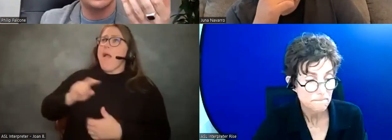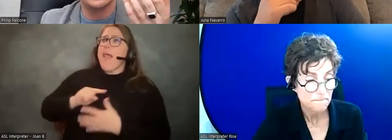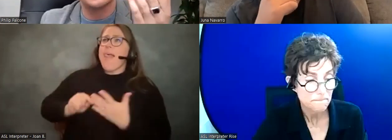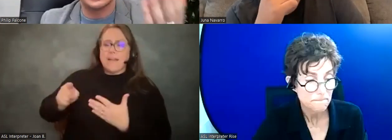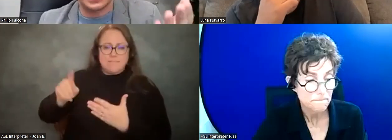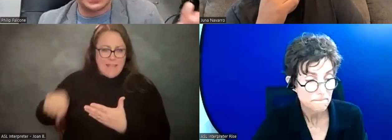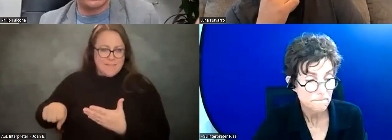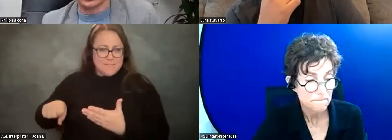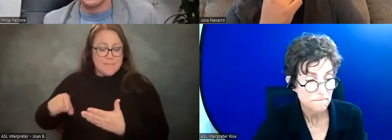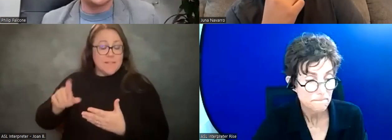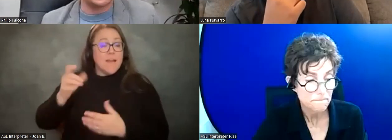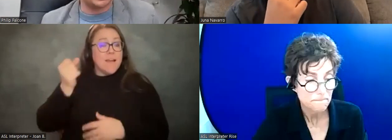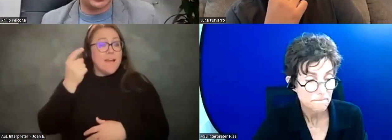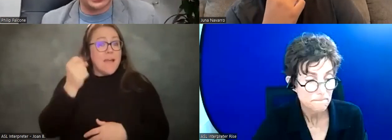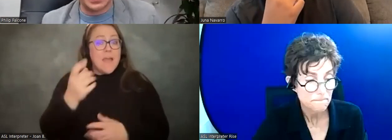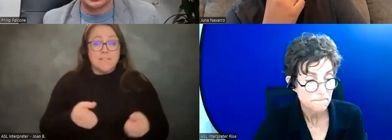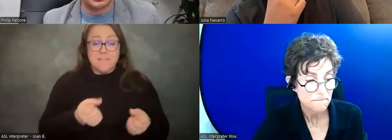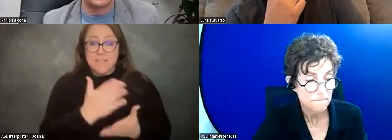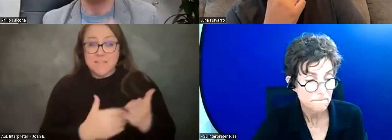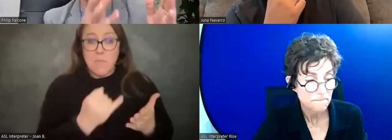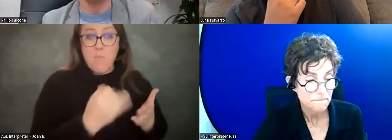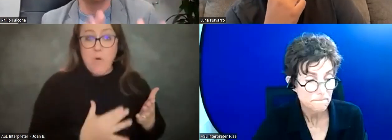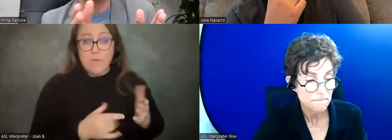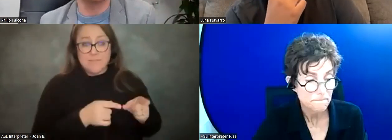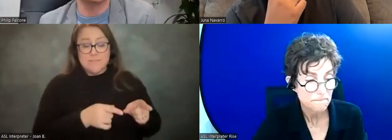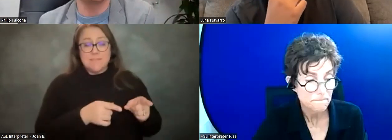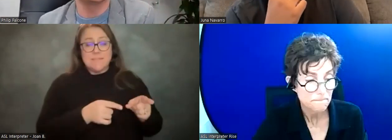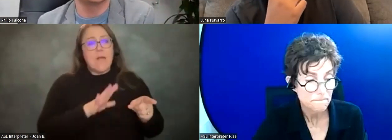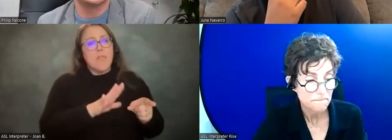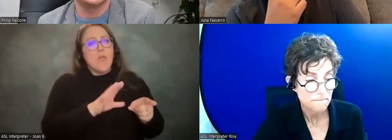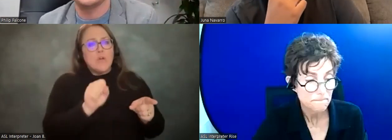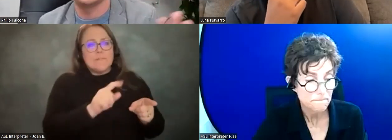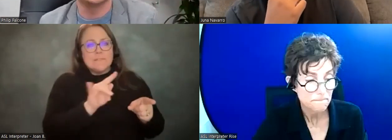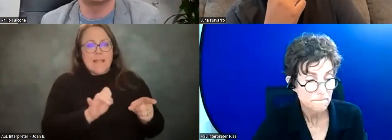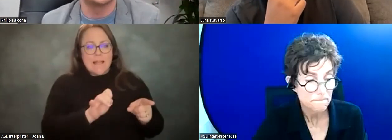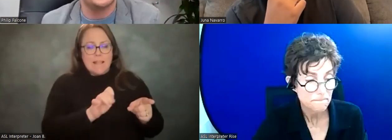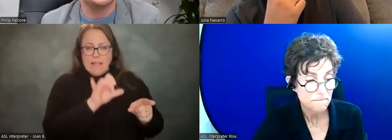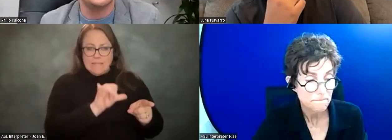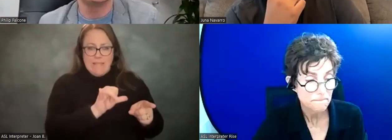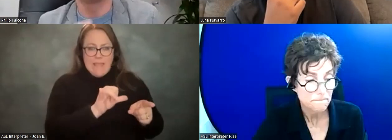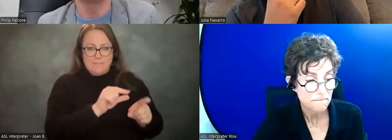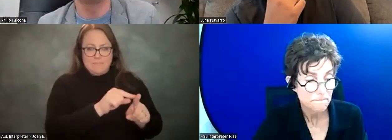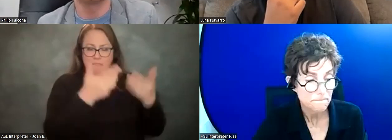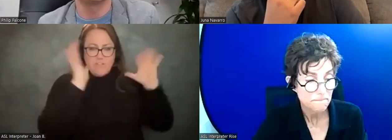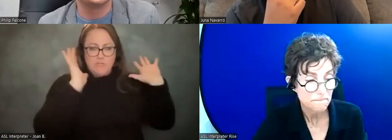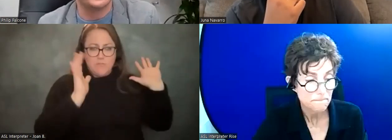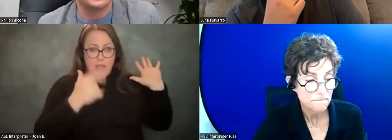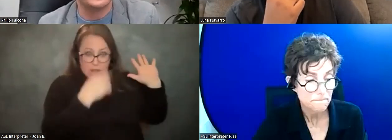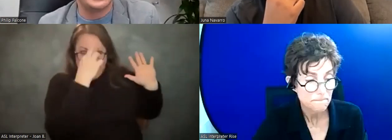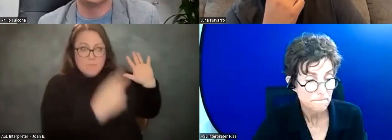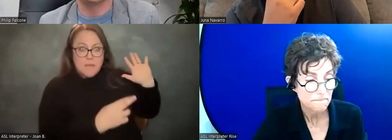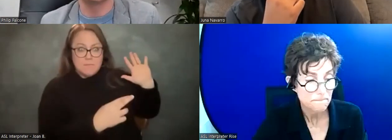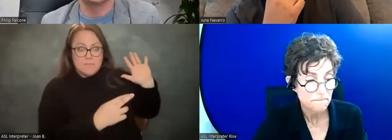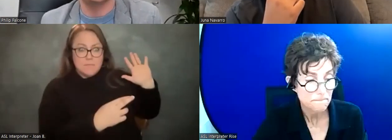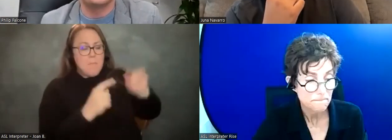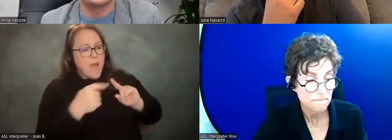lot of artists, I have multiple ones I work with that their style is their style. I 100% respect that, but I know that going into it.